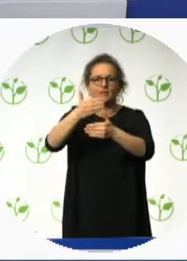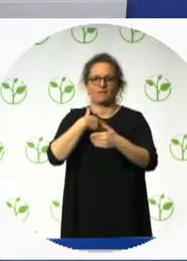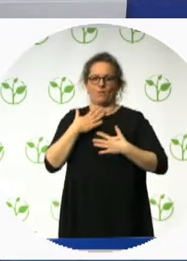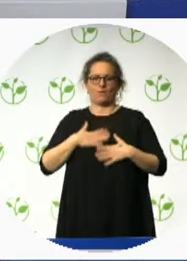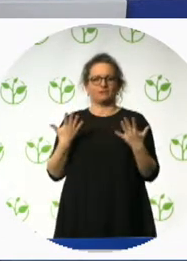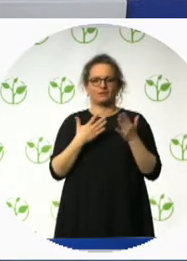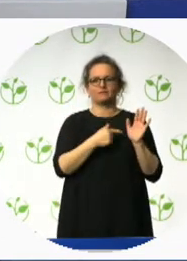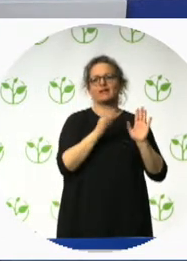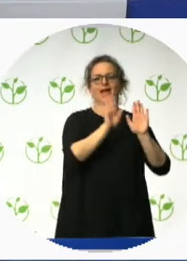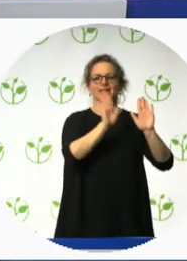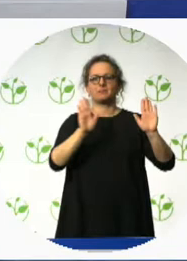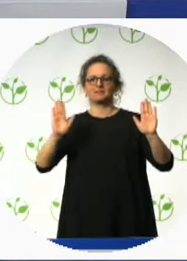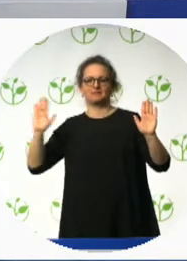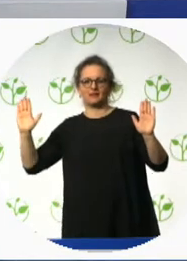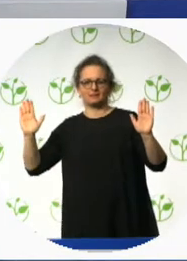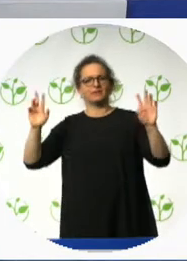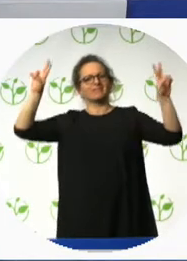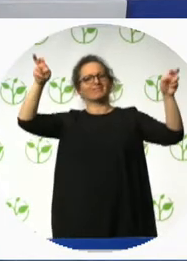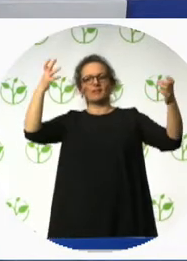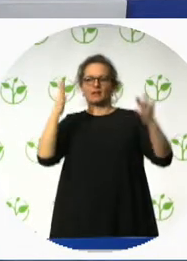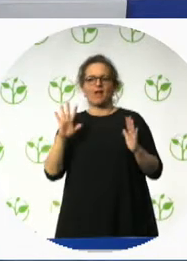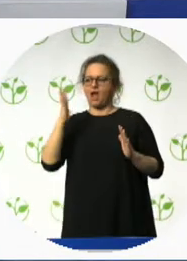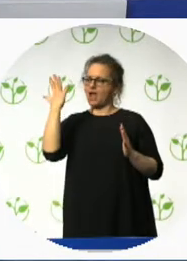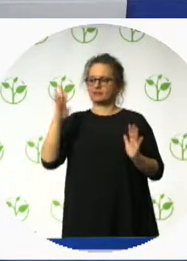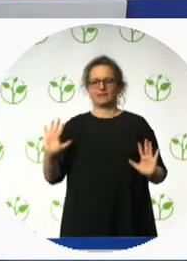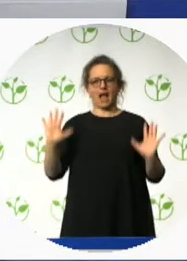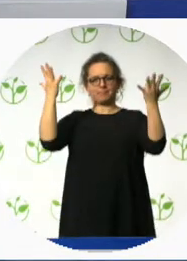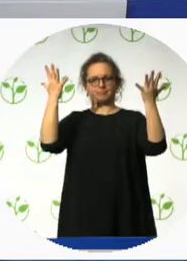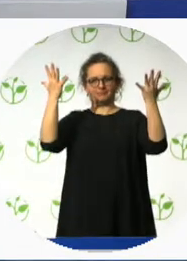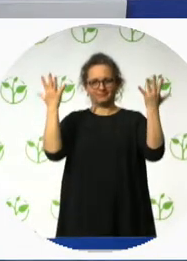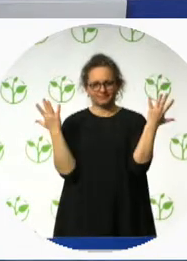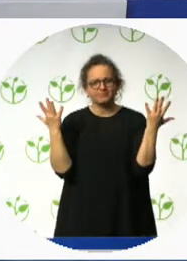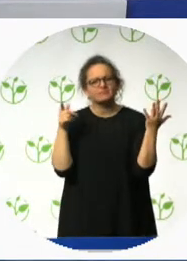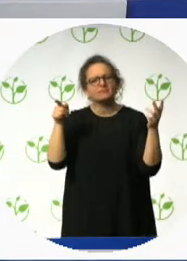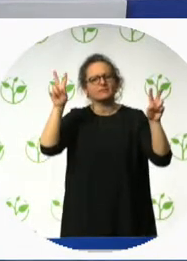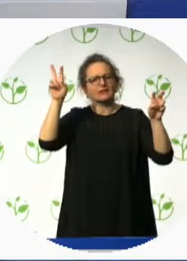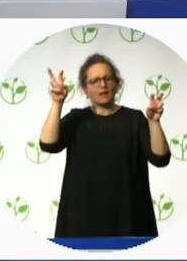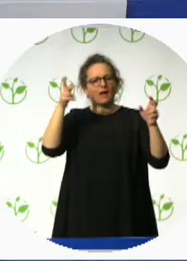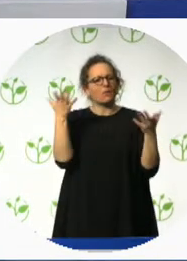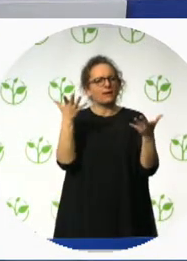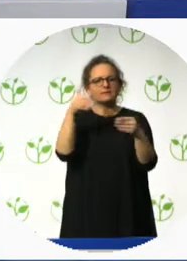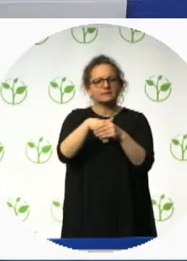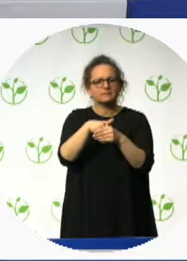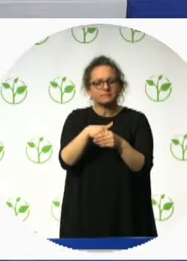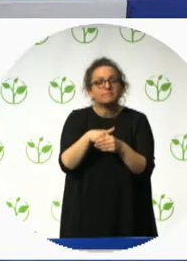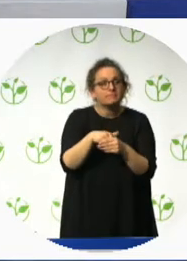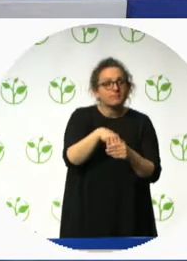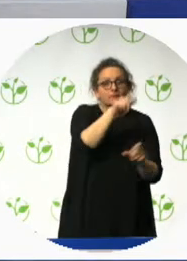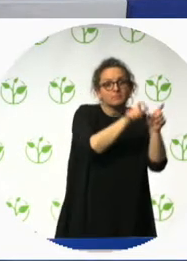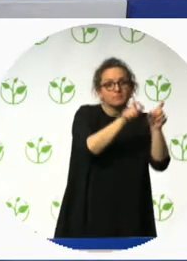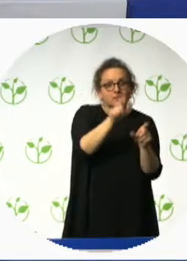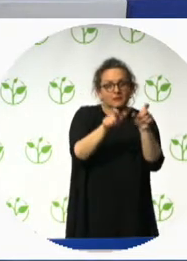Up, to bring hearing people in the world of deaf. Like maybe you notice a dialogue in the